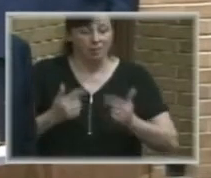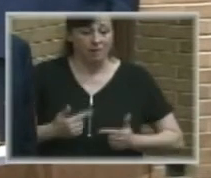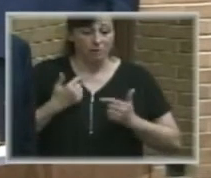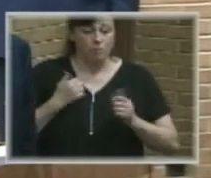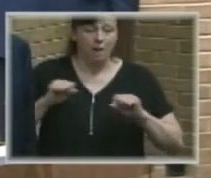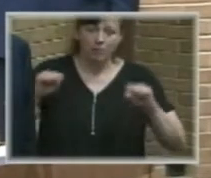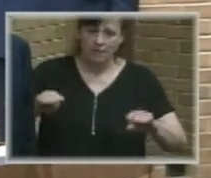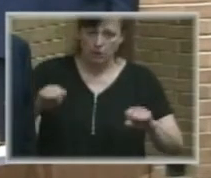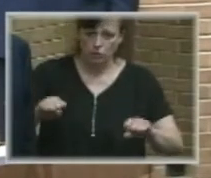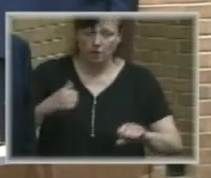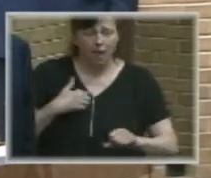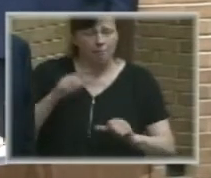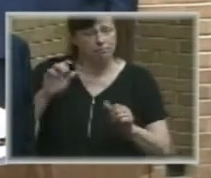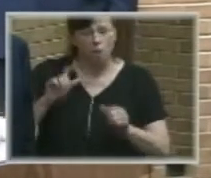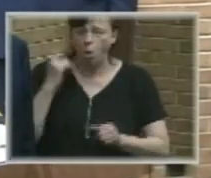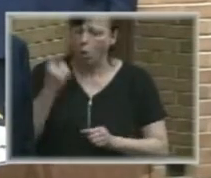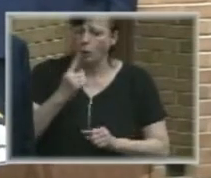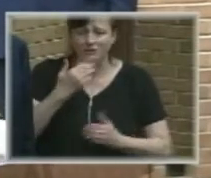I'm eternally grateful.